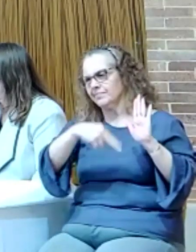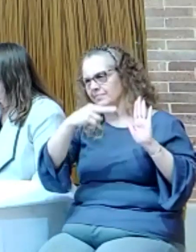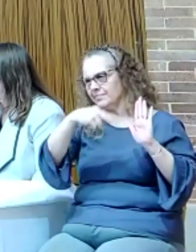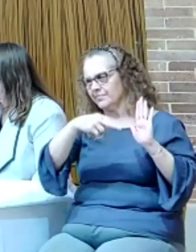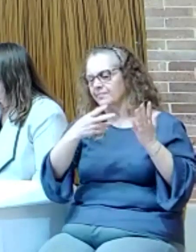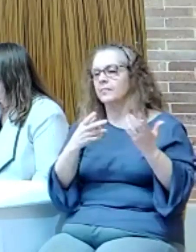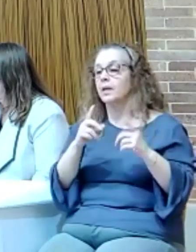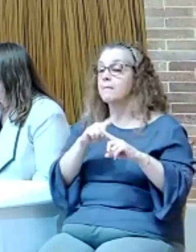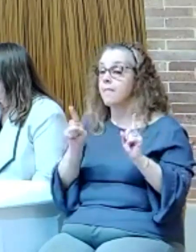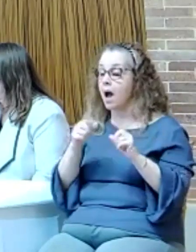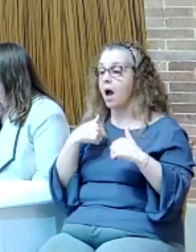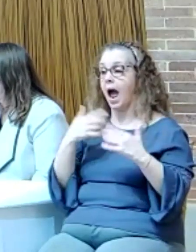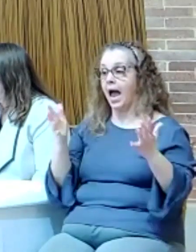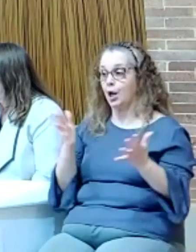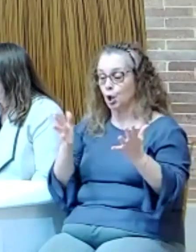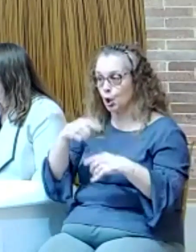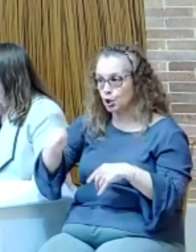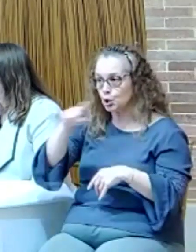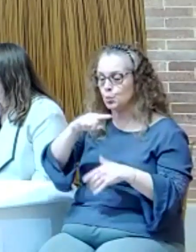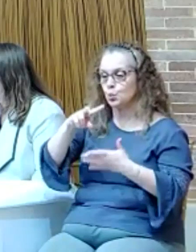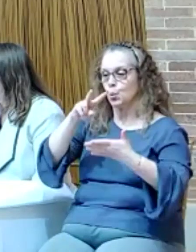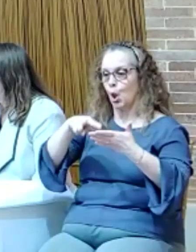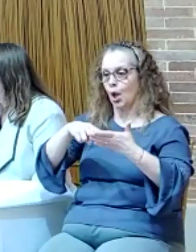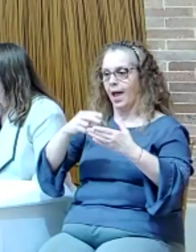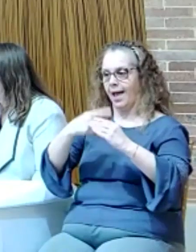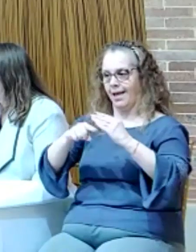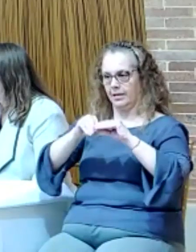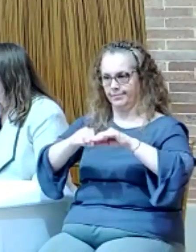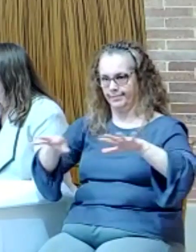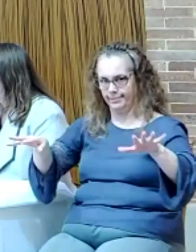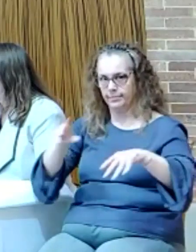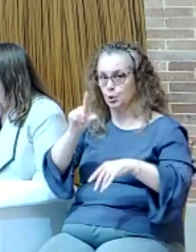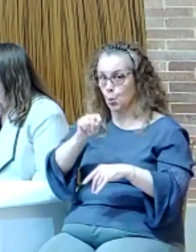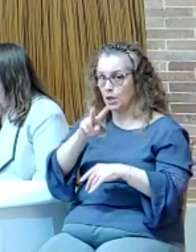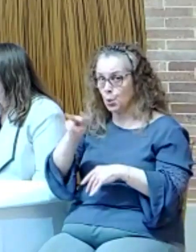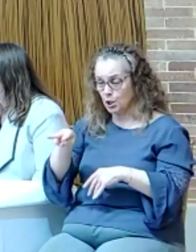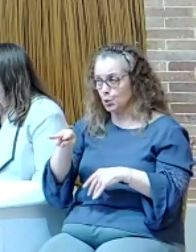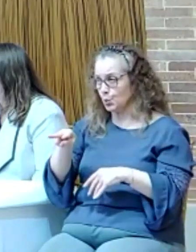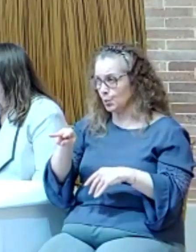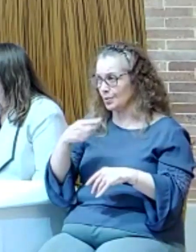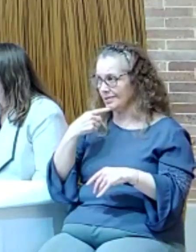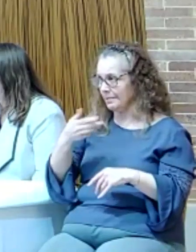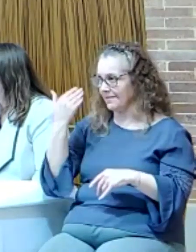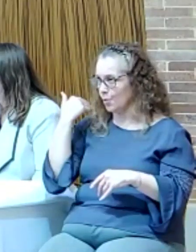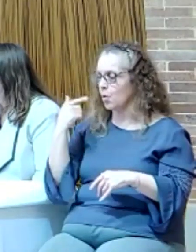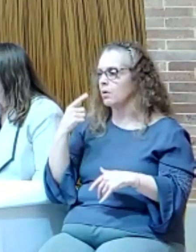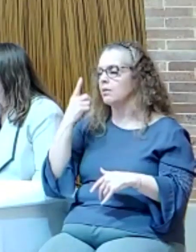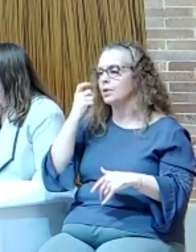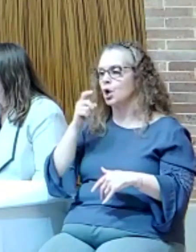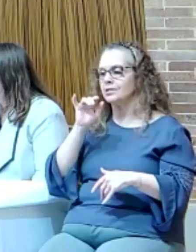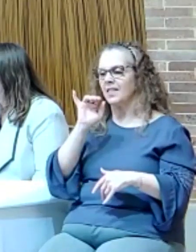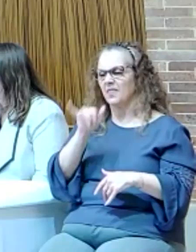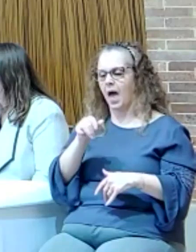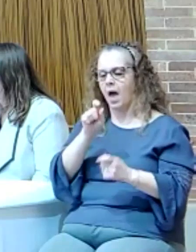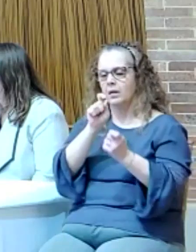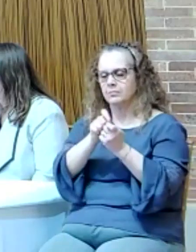however encourage everyone to take a look at the handout the 2022 Hut memo because it goes into every single